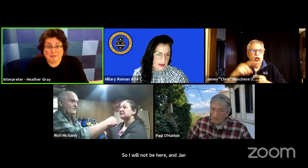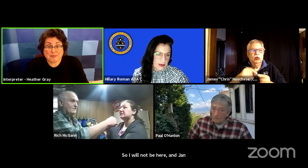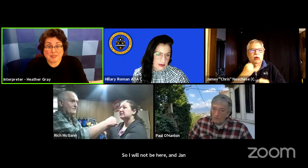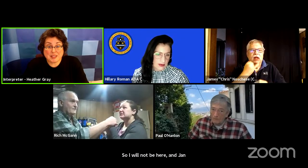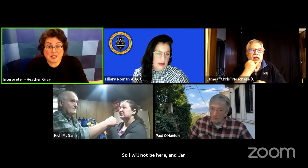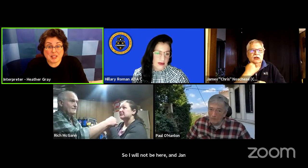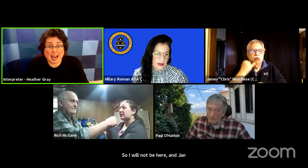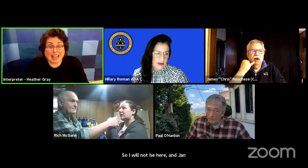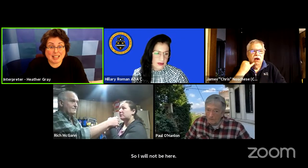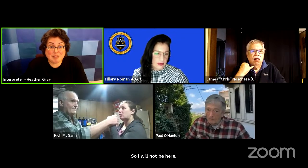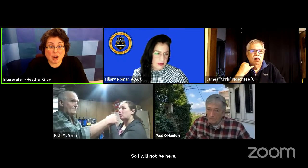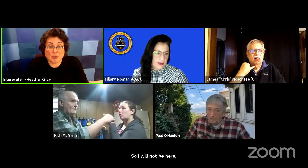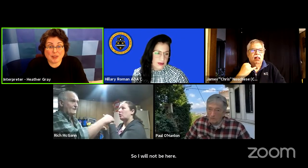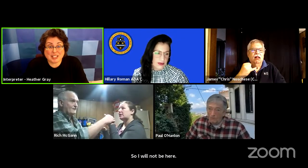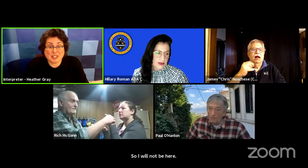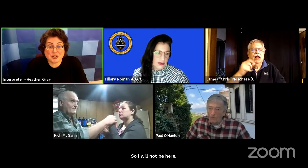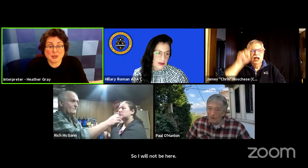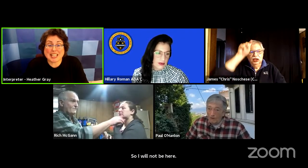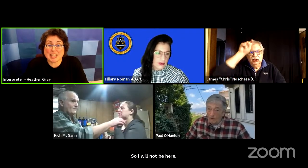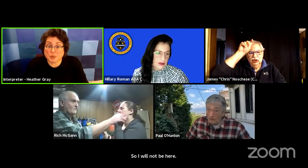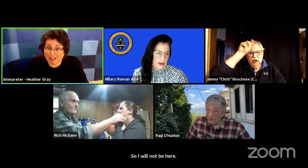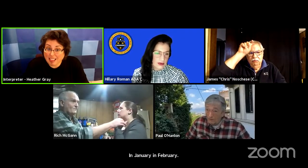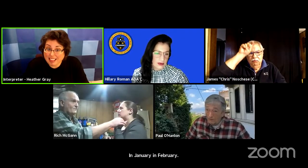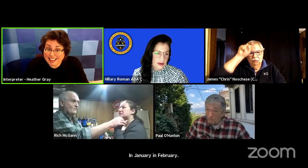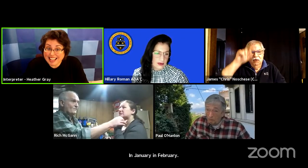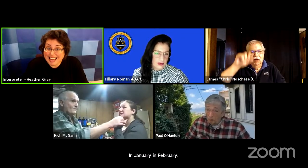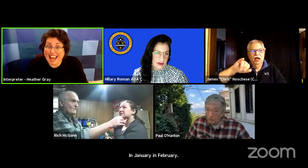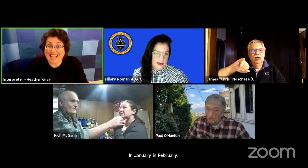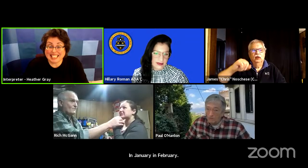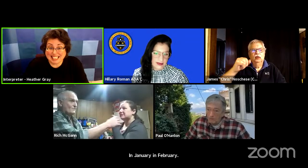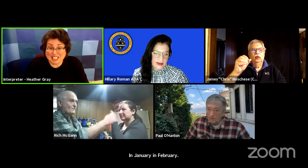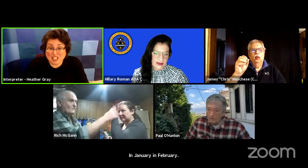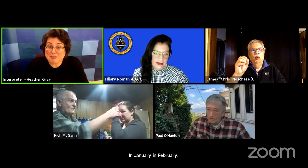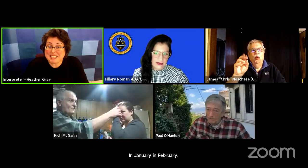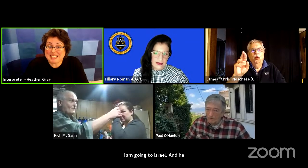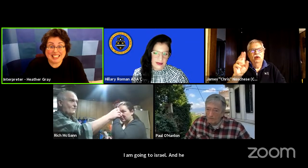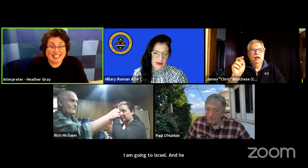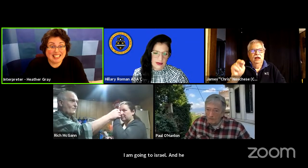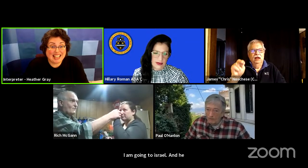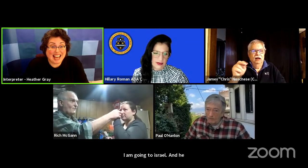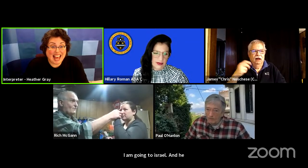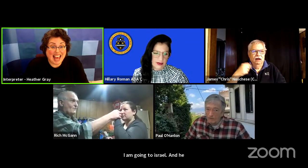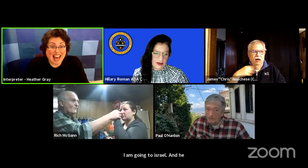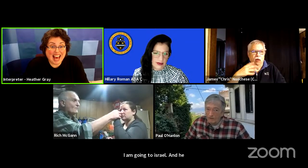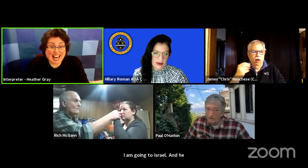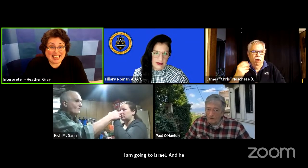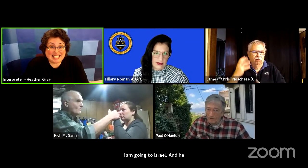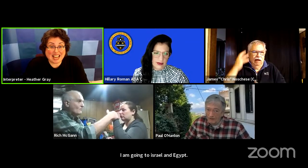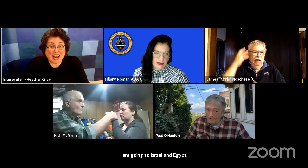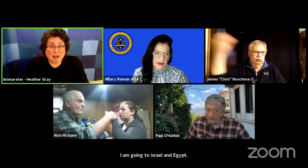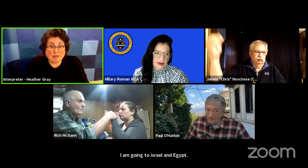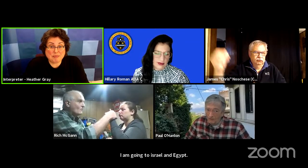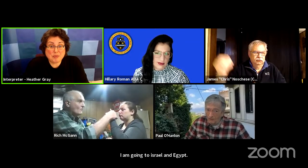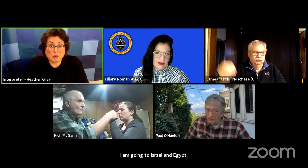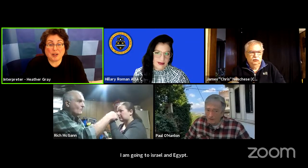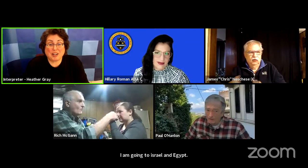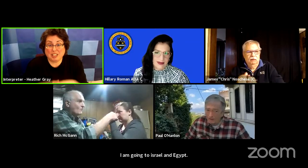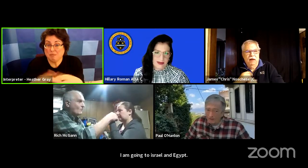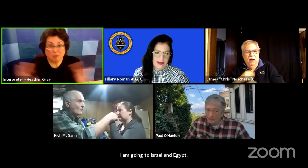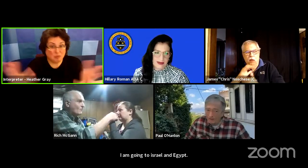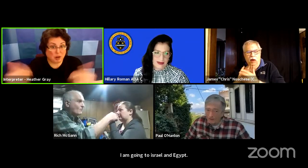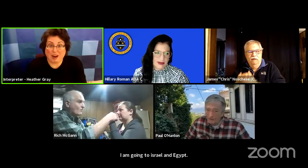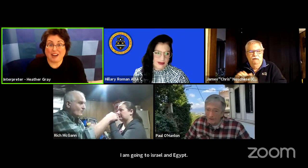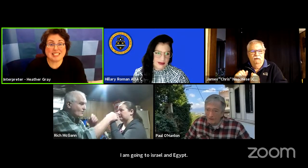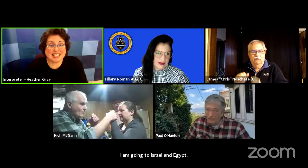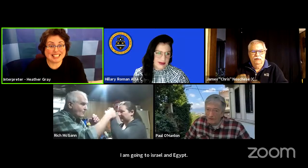February. I am going to Israel and Egypt. And we're